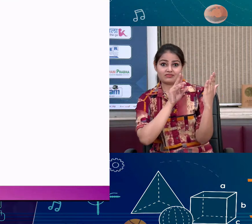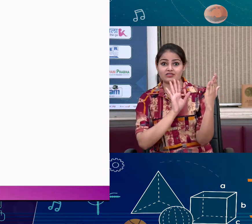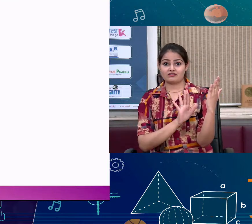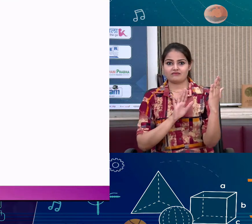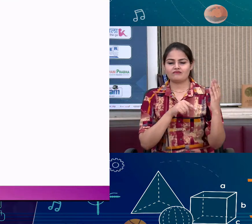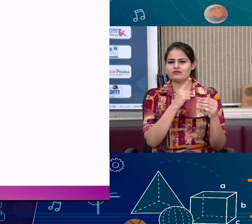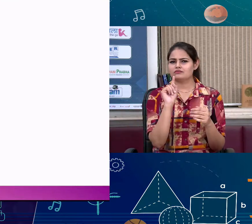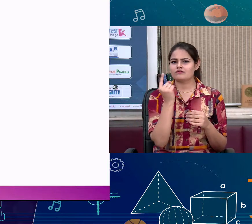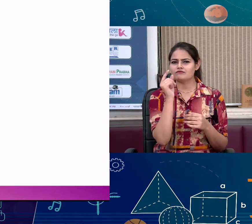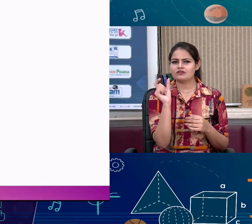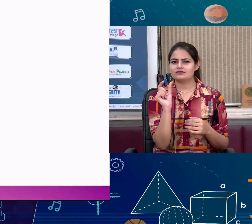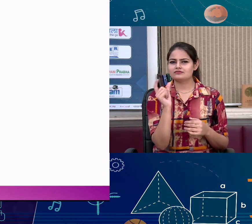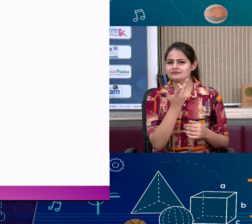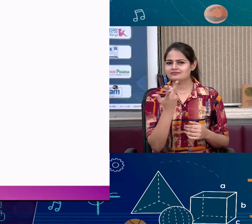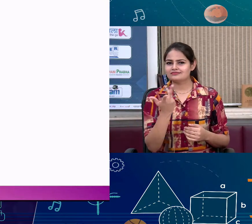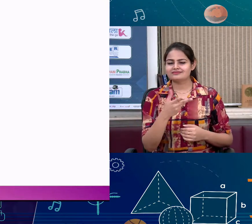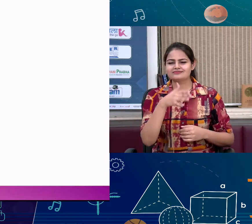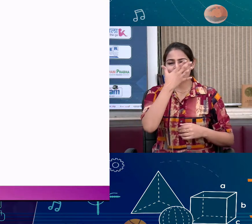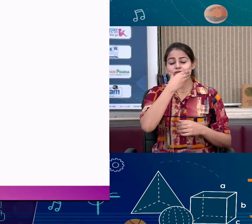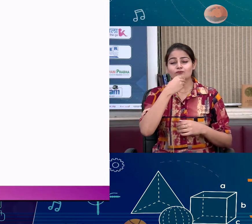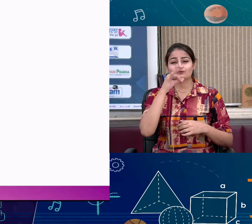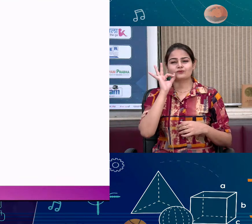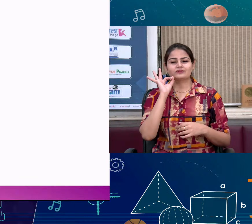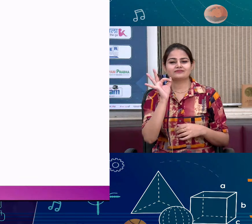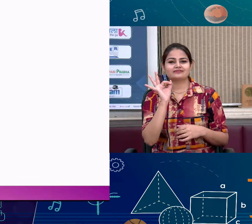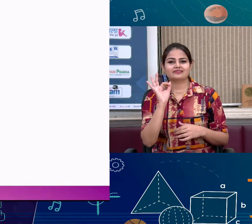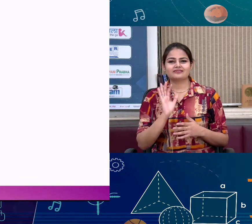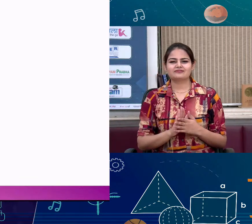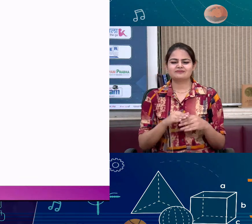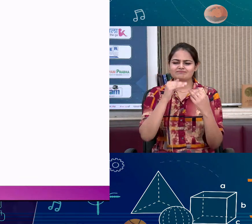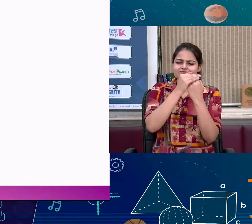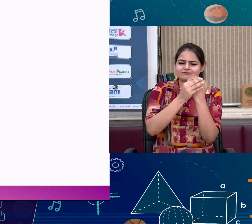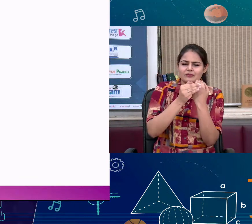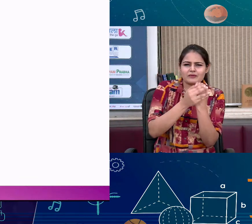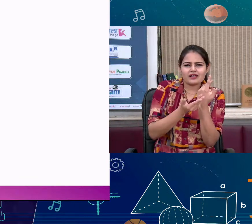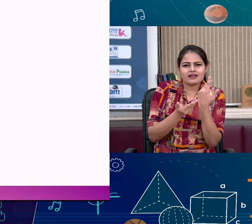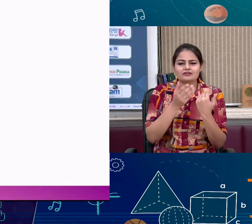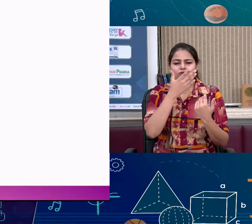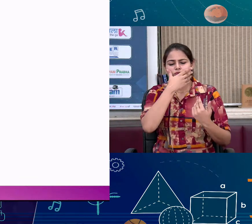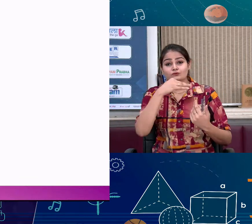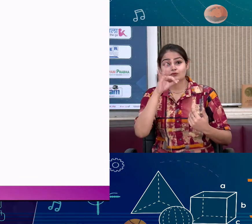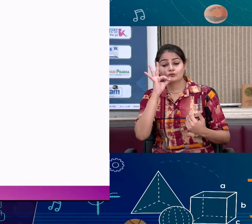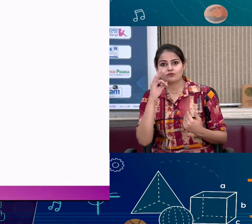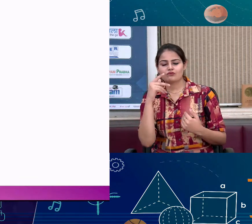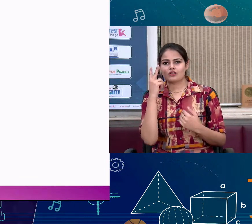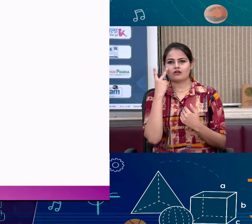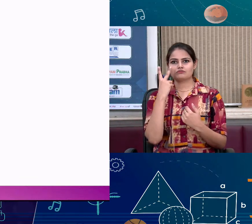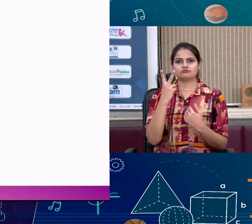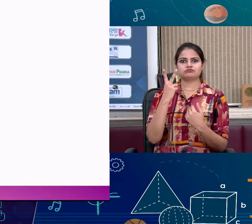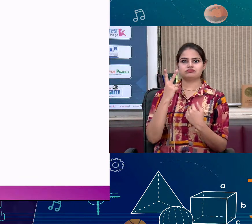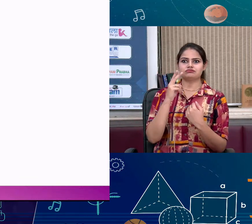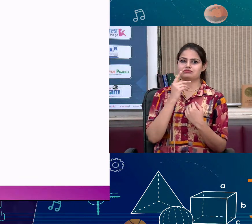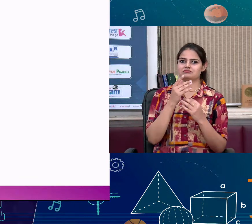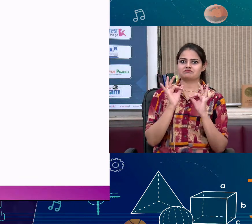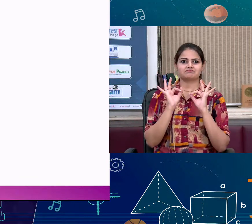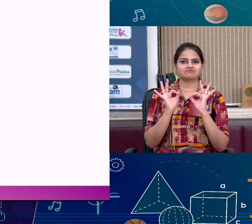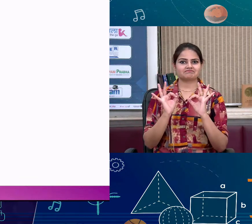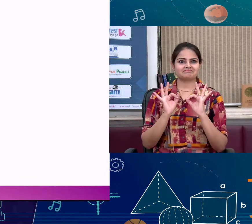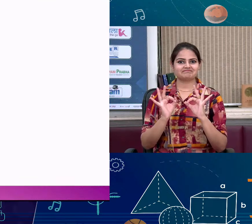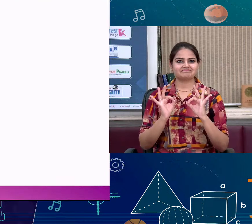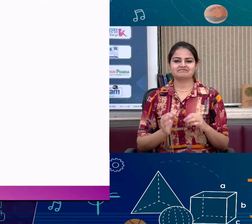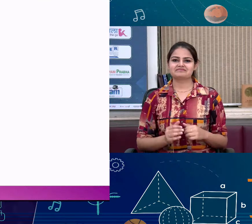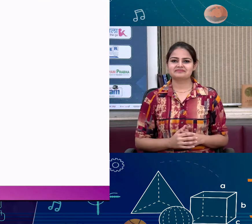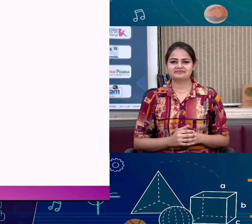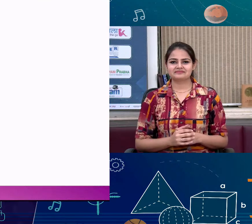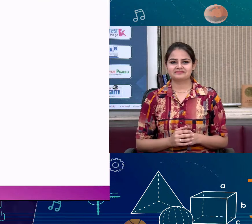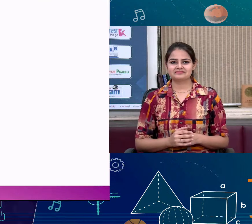is lovely, a very beautiful or attractive. The meaning of the word